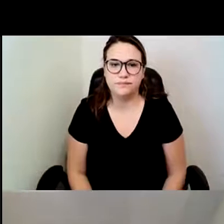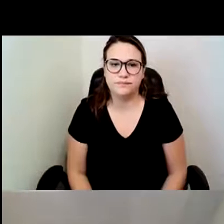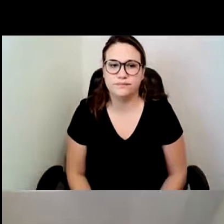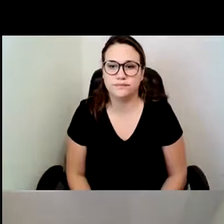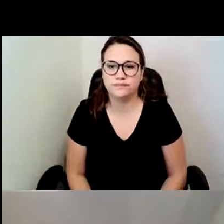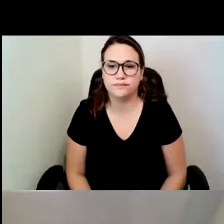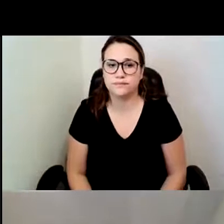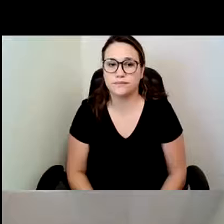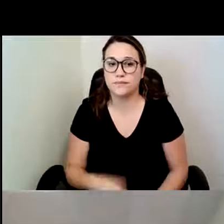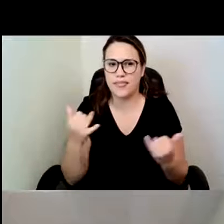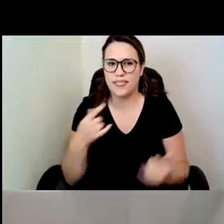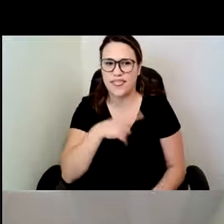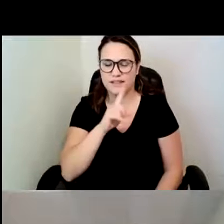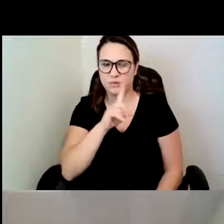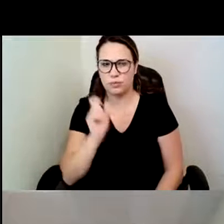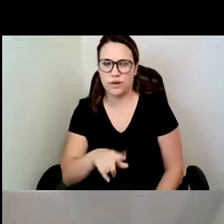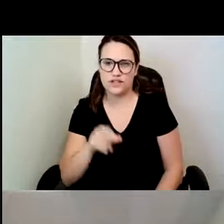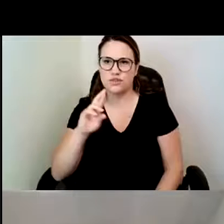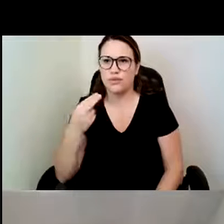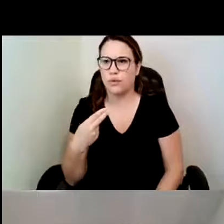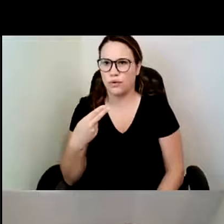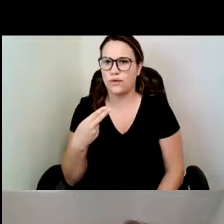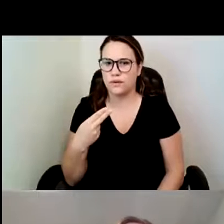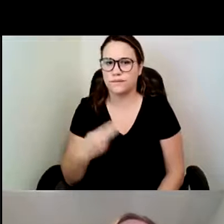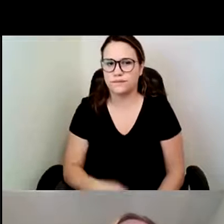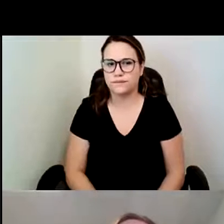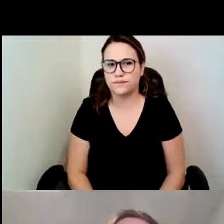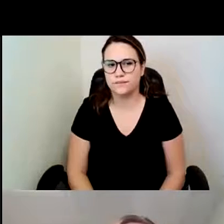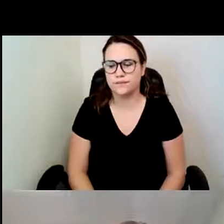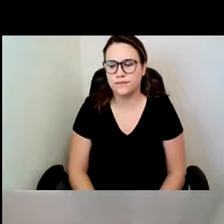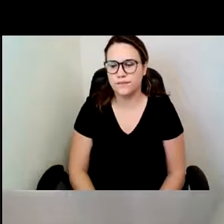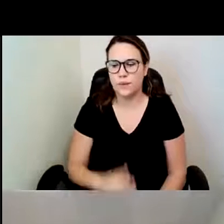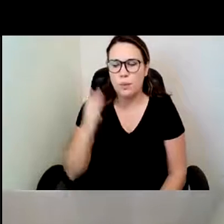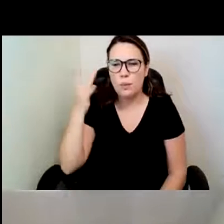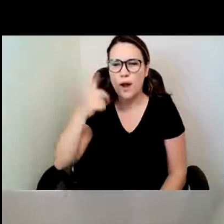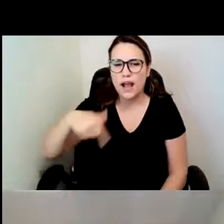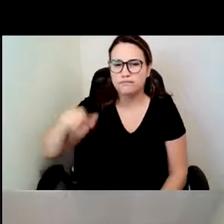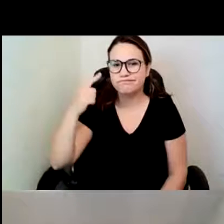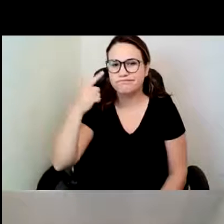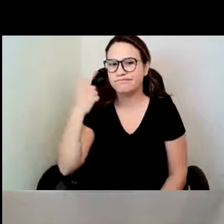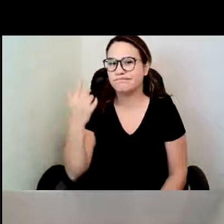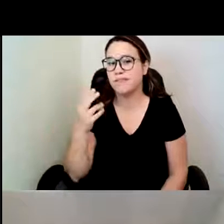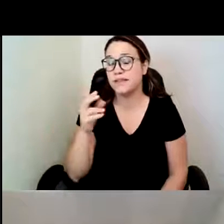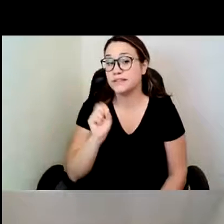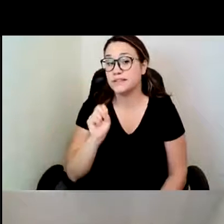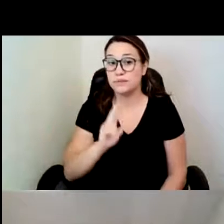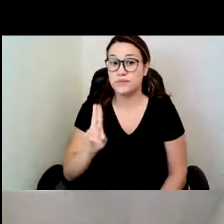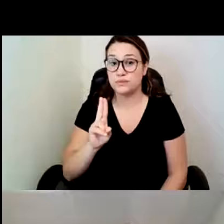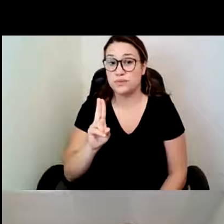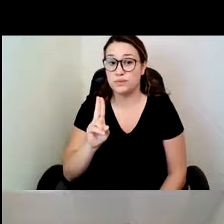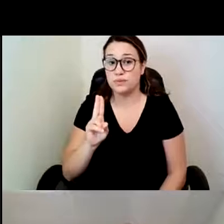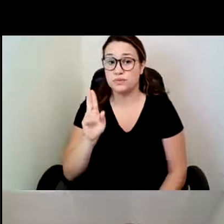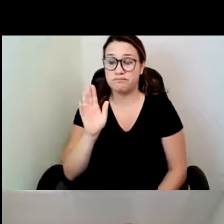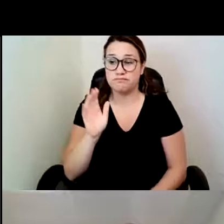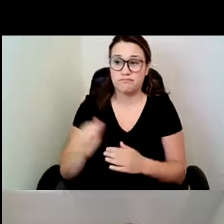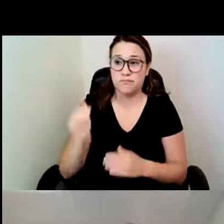This is a rhetorical question. So why do you think substance use among older adults